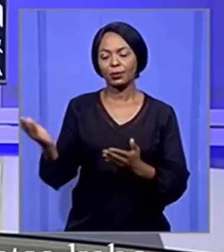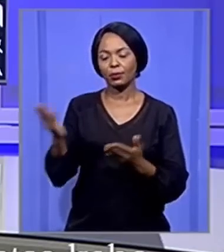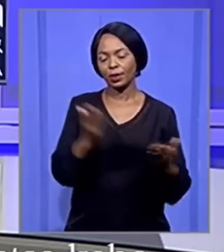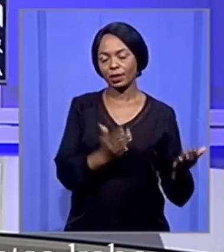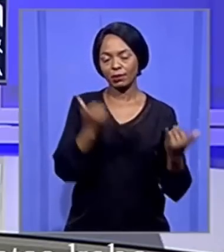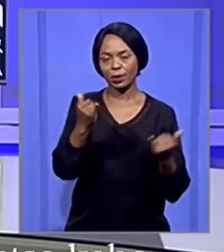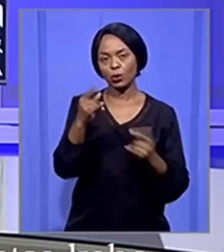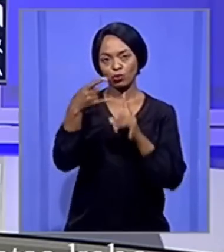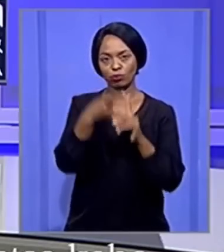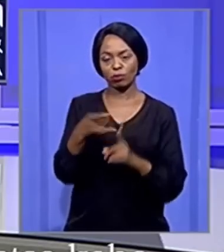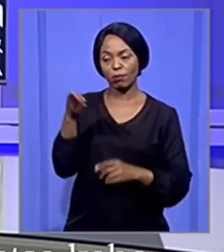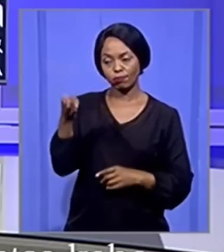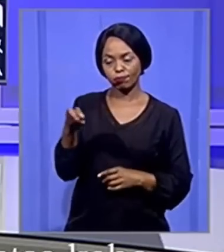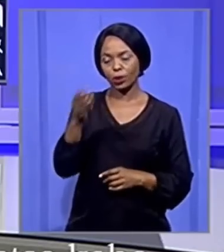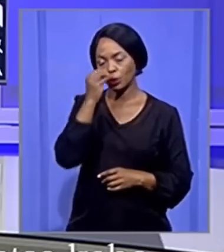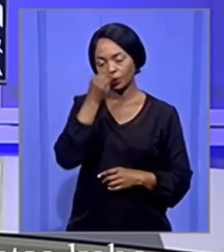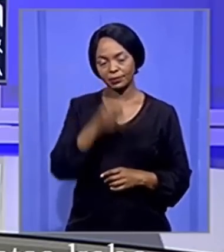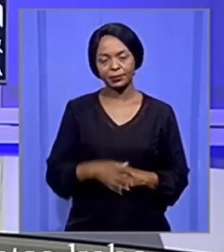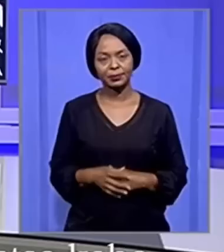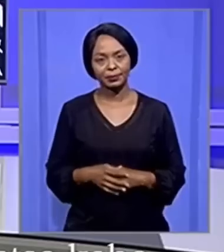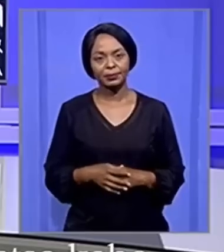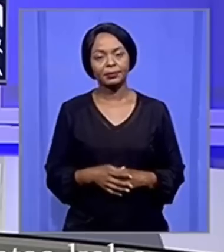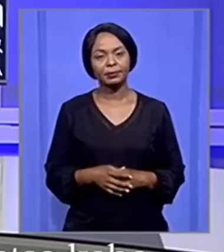tsa Setswana.